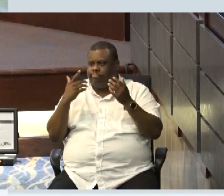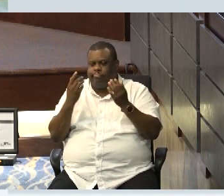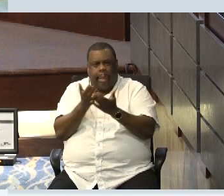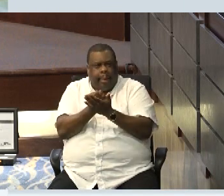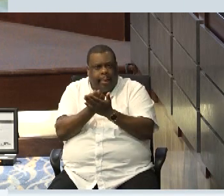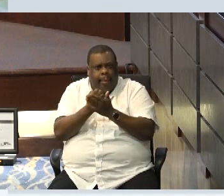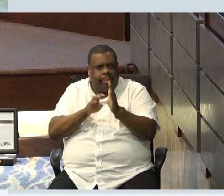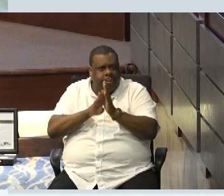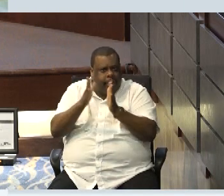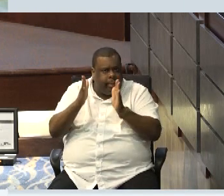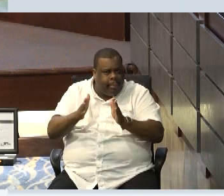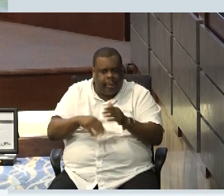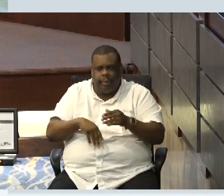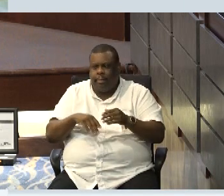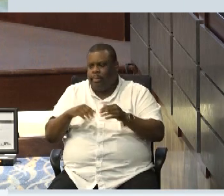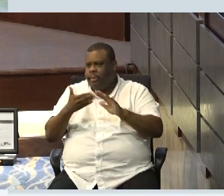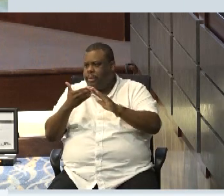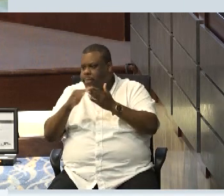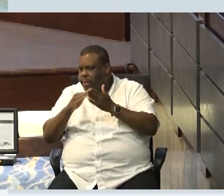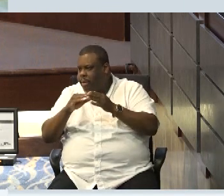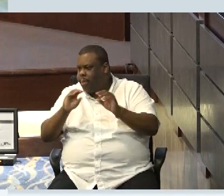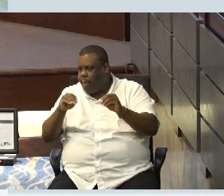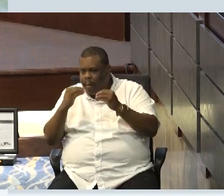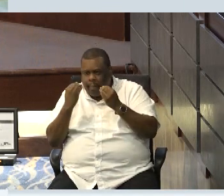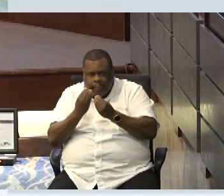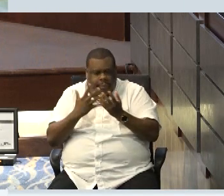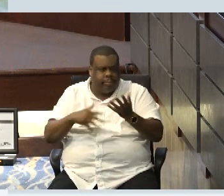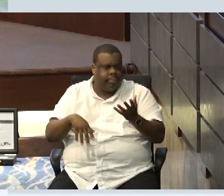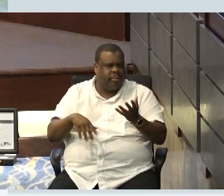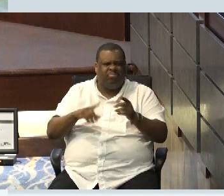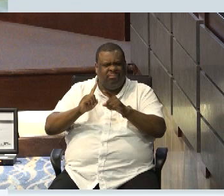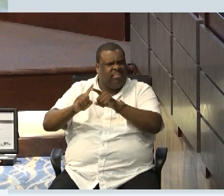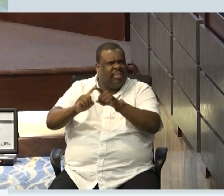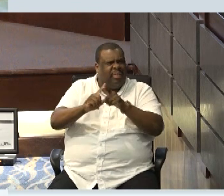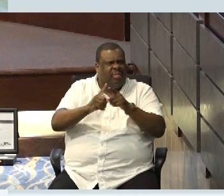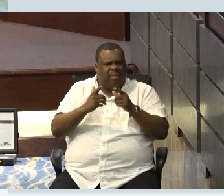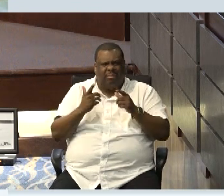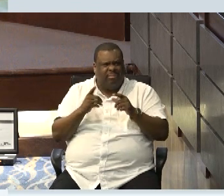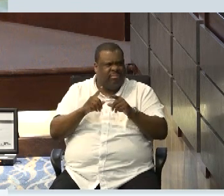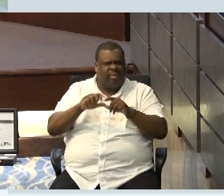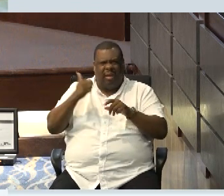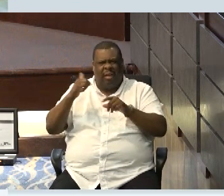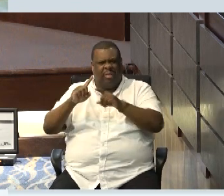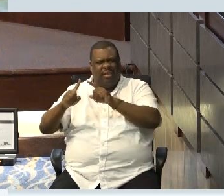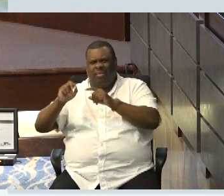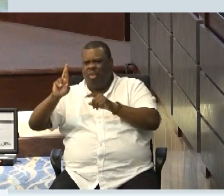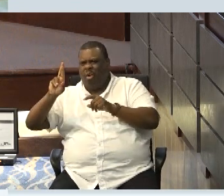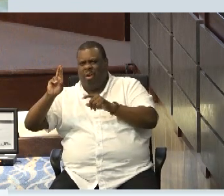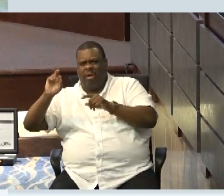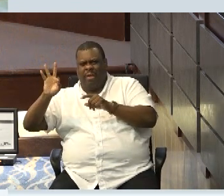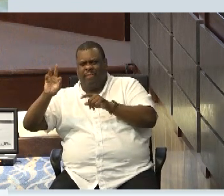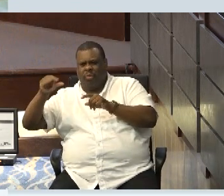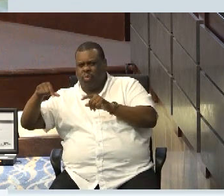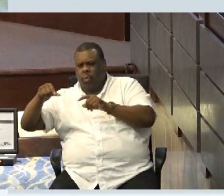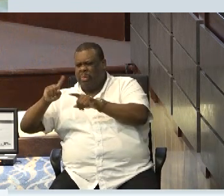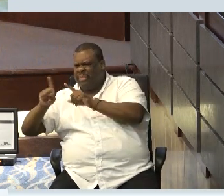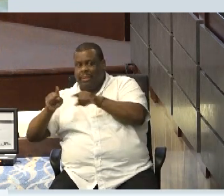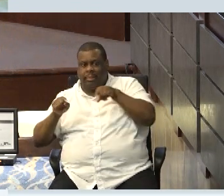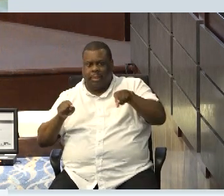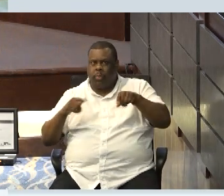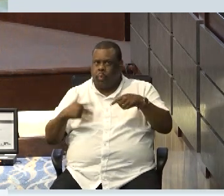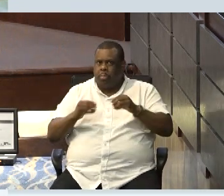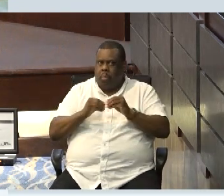city manager's office, legal. So a little bit different approach than many of our other RFQs, but that's so key because